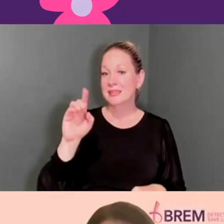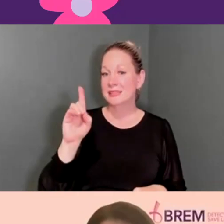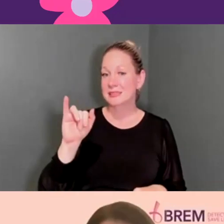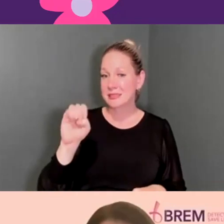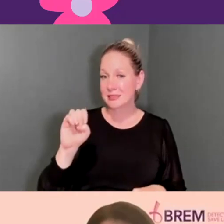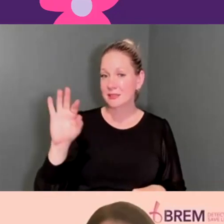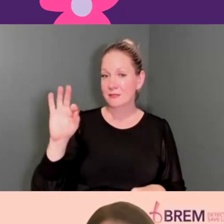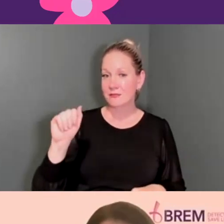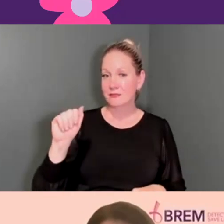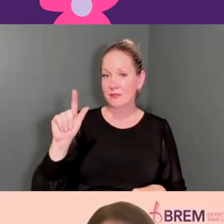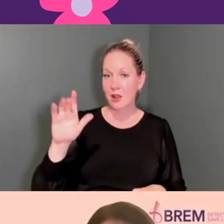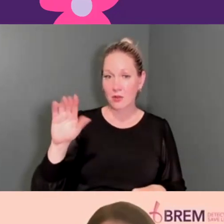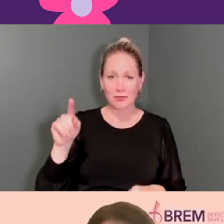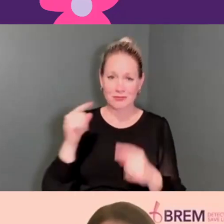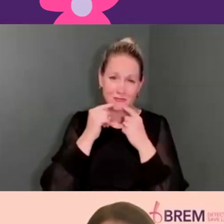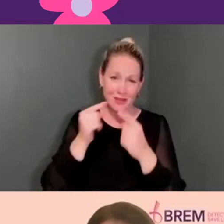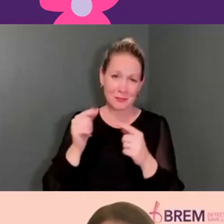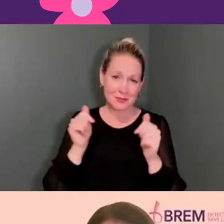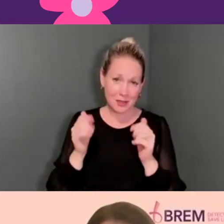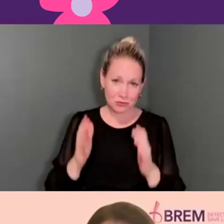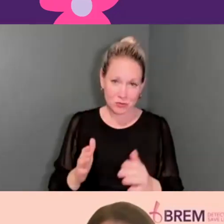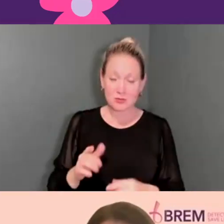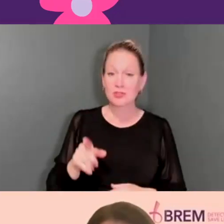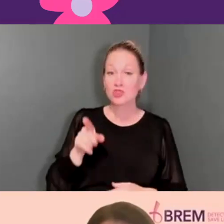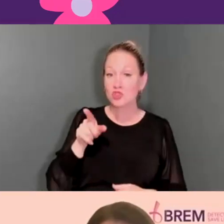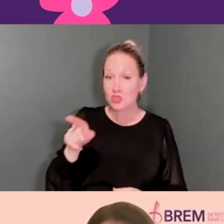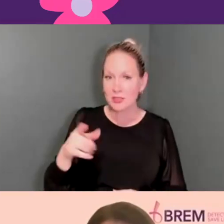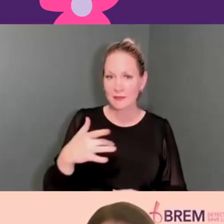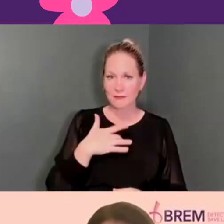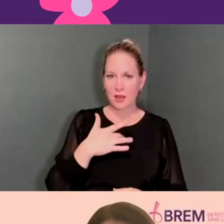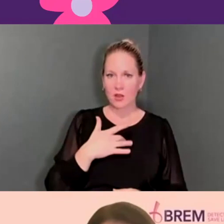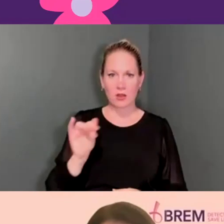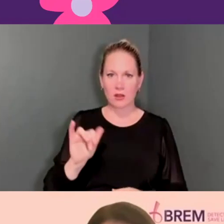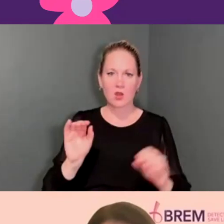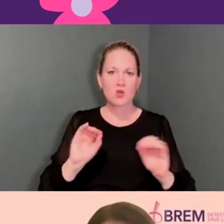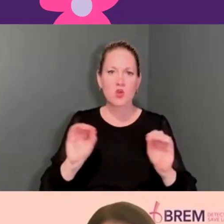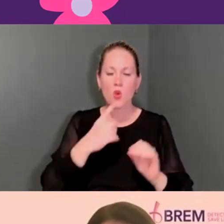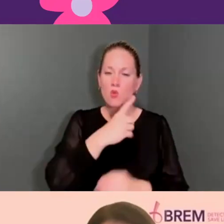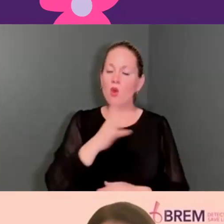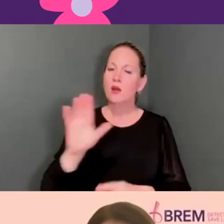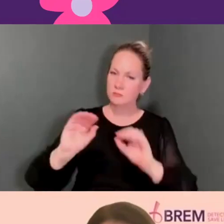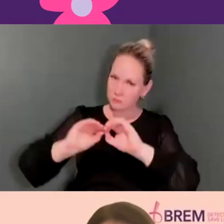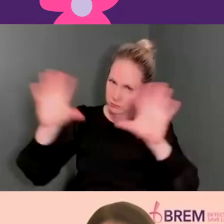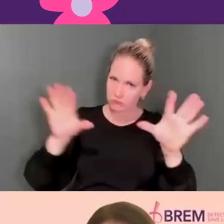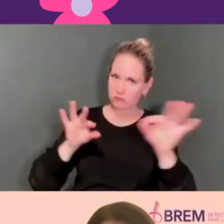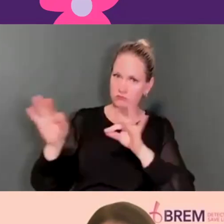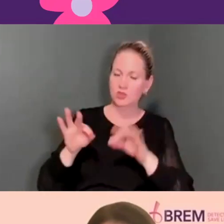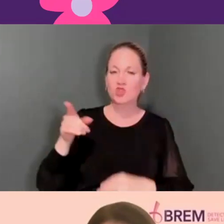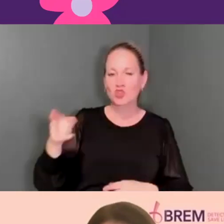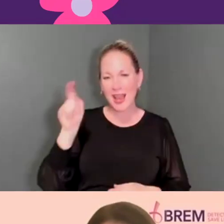a very famous actress, felt like nobody was speaking to her in plain English, and so she literally had to